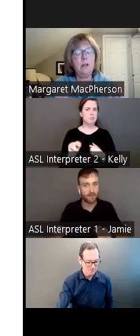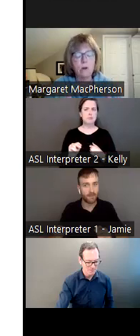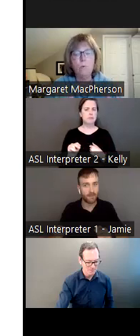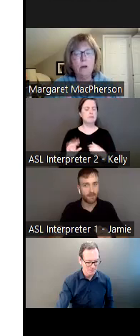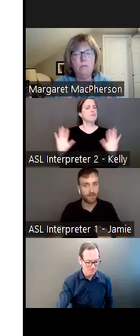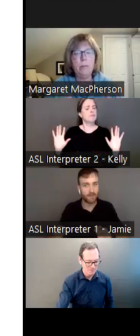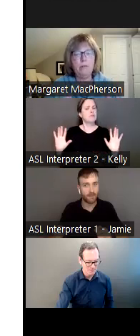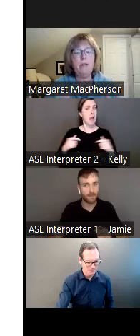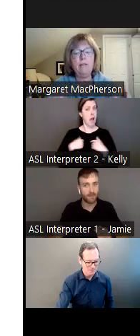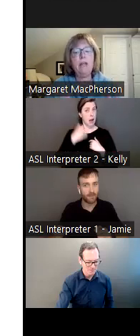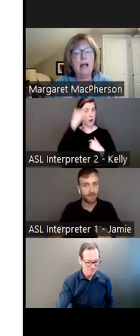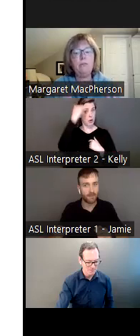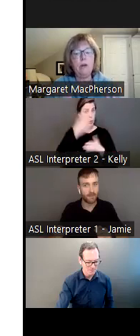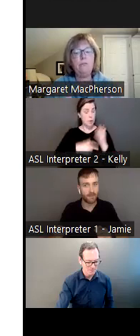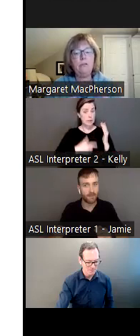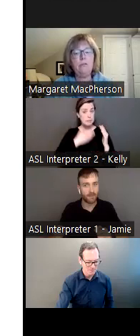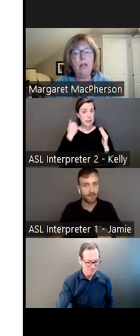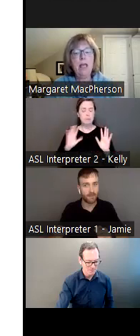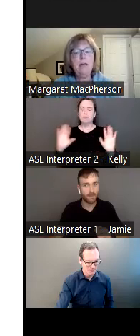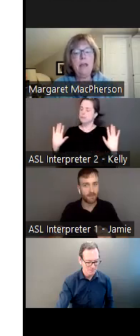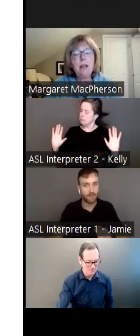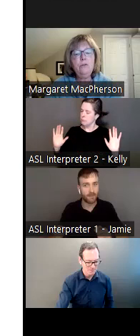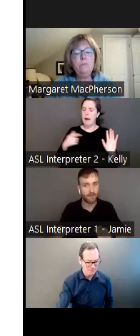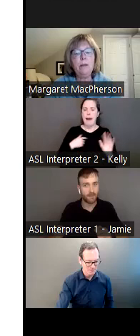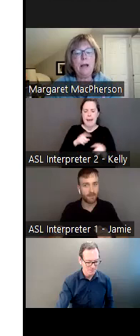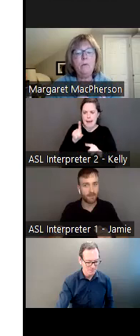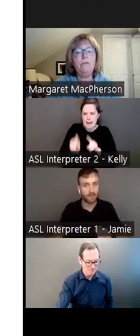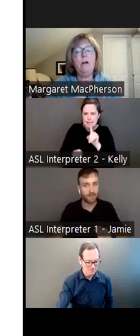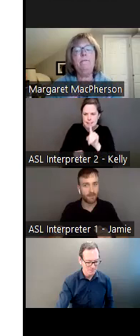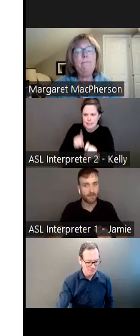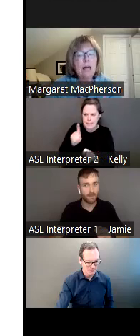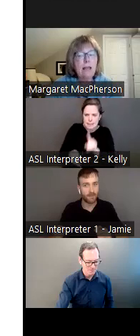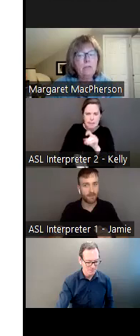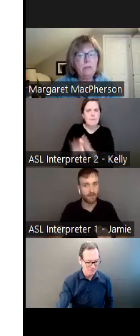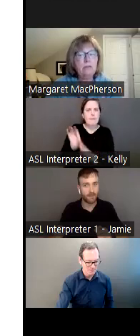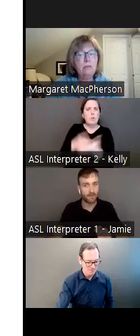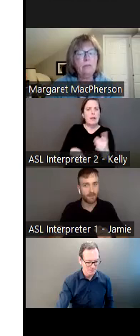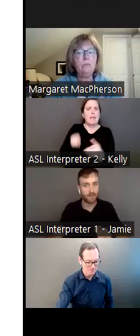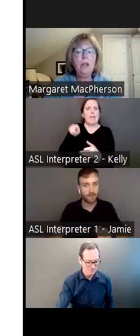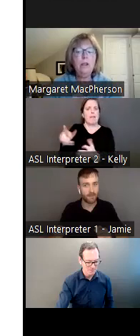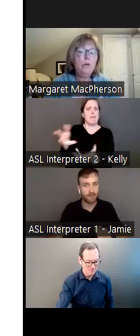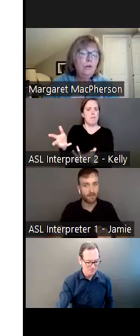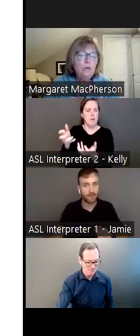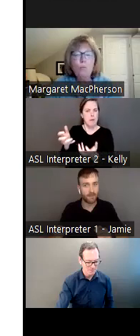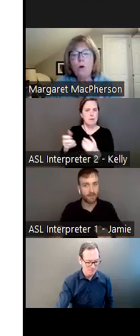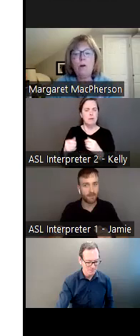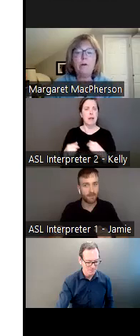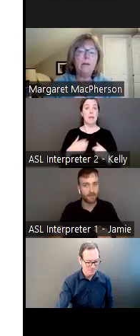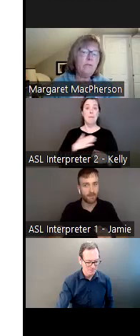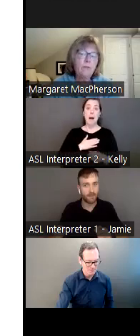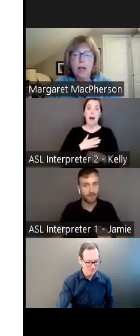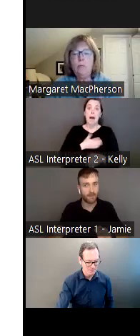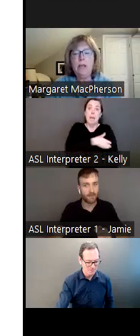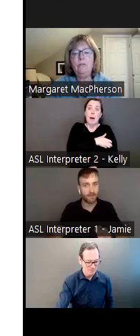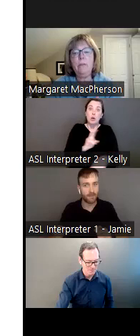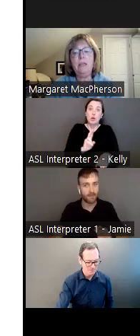think I know what is best. I have to ask questions. And then I use my power to find flex in the system, you know, to do the workarounds,